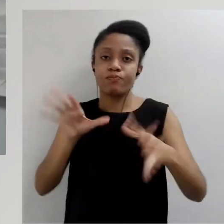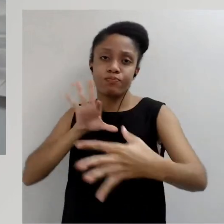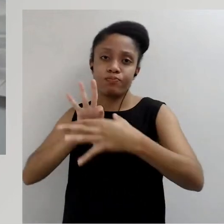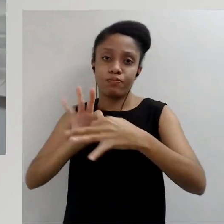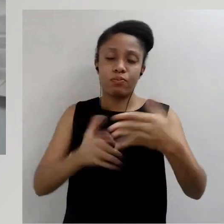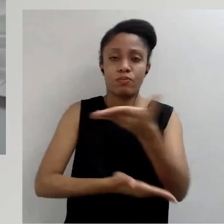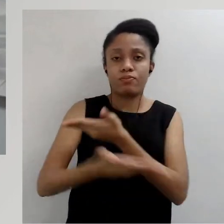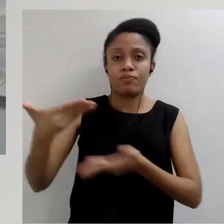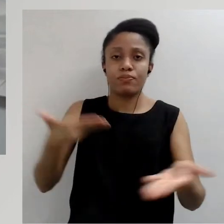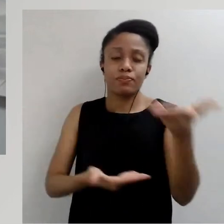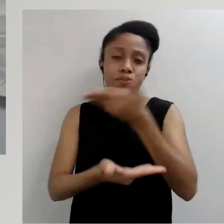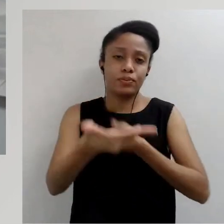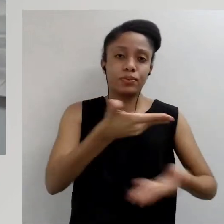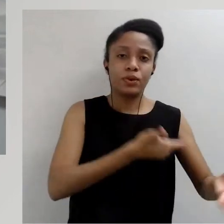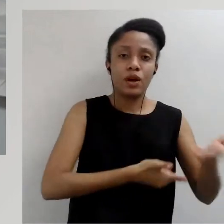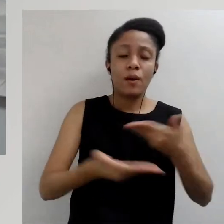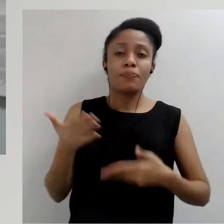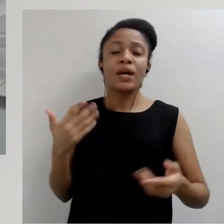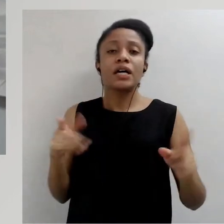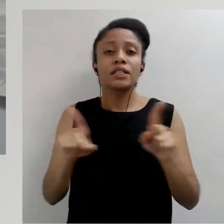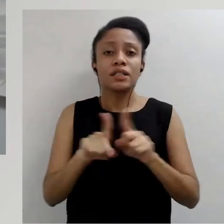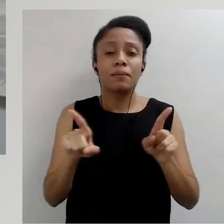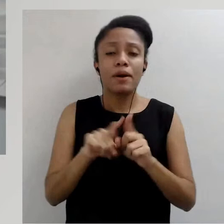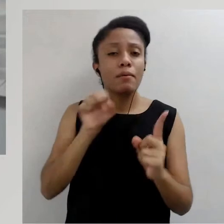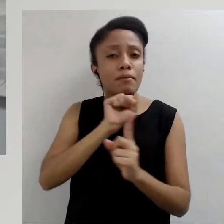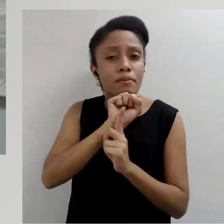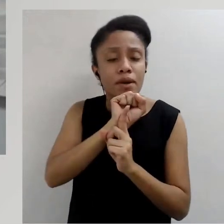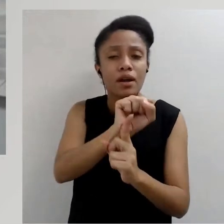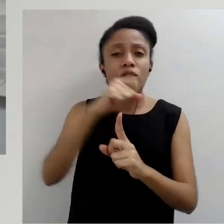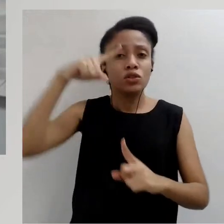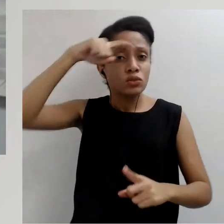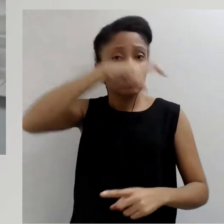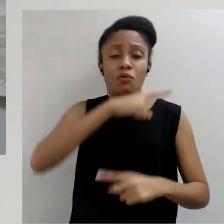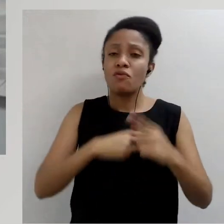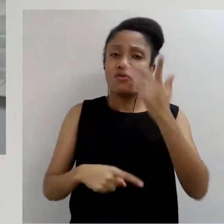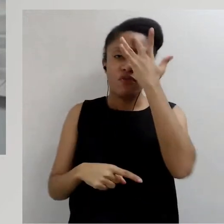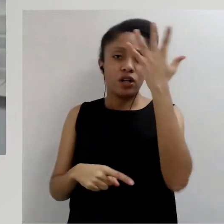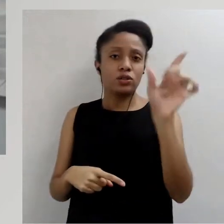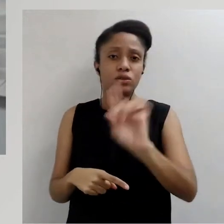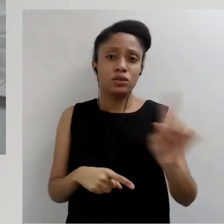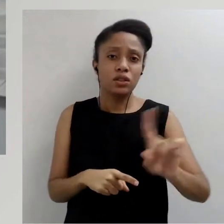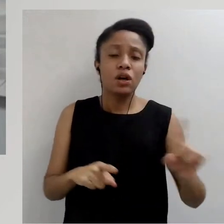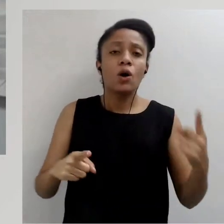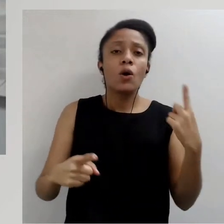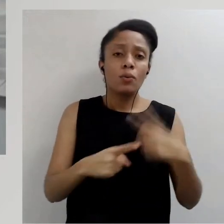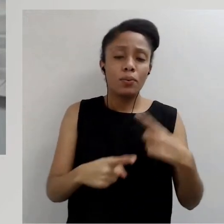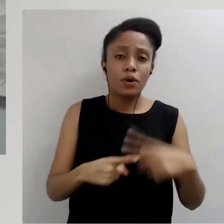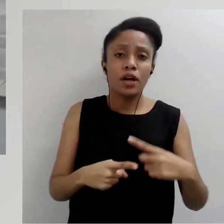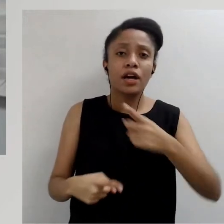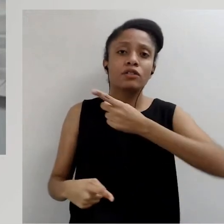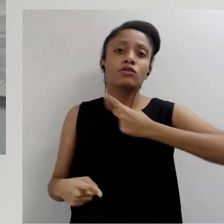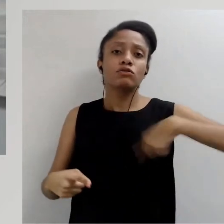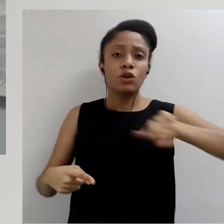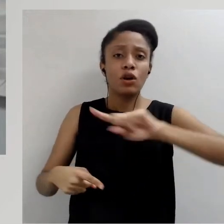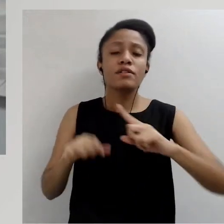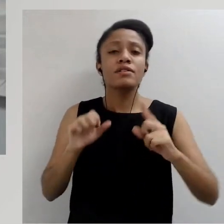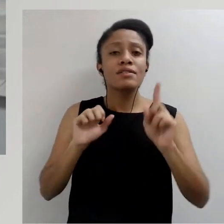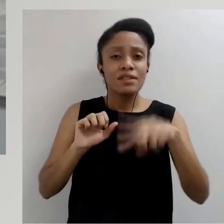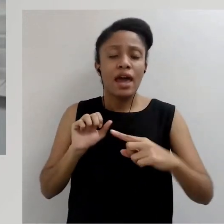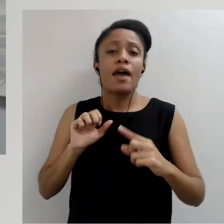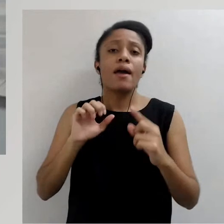integrated solutions than you had before. So this goes to the new scenery. For us is not easy for being an